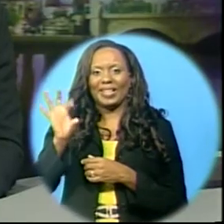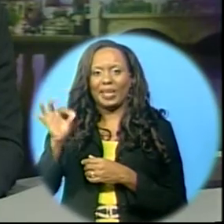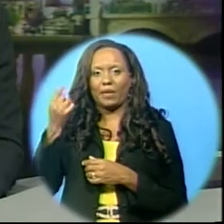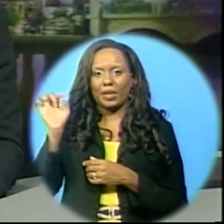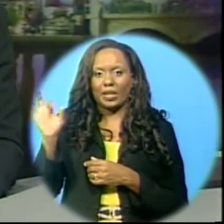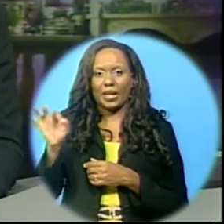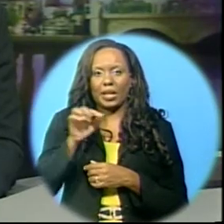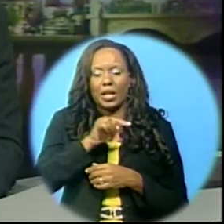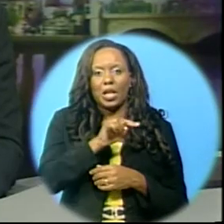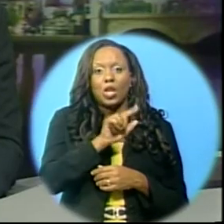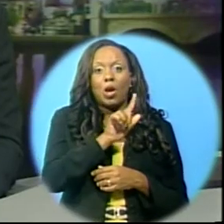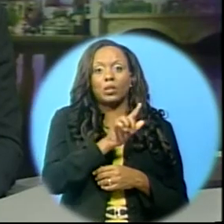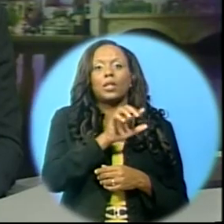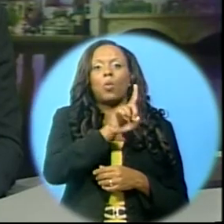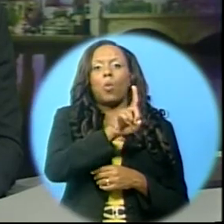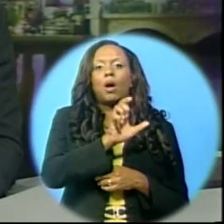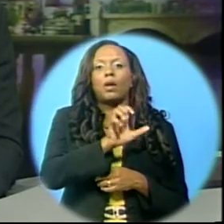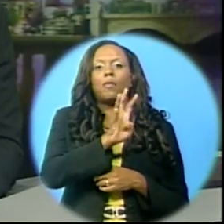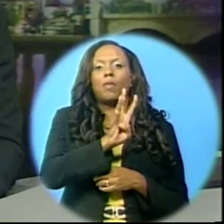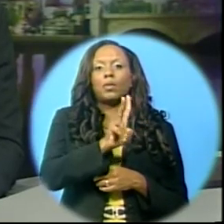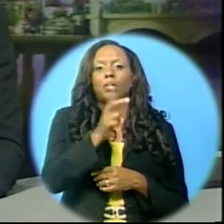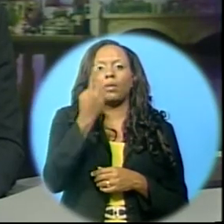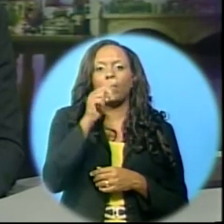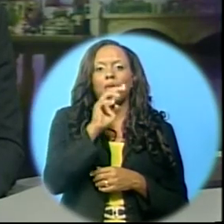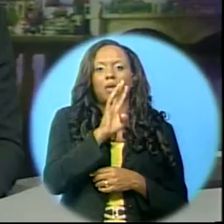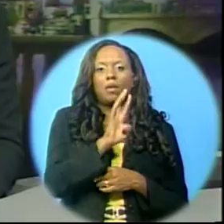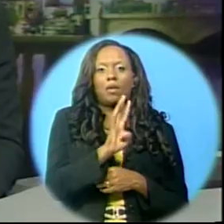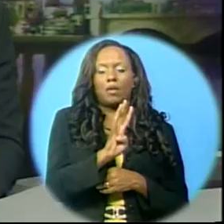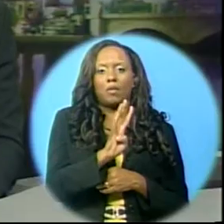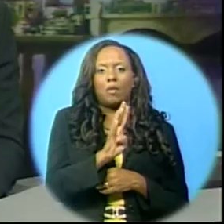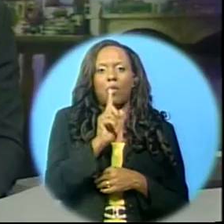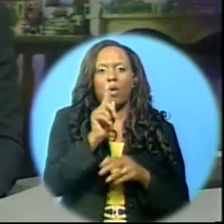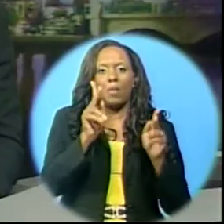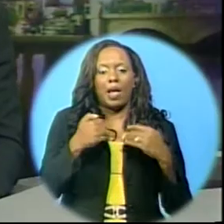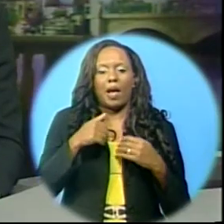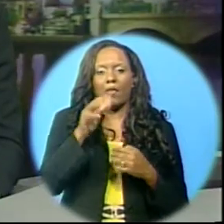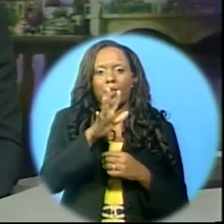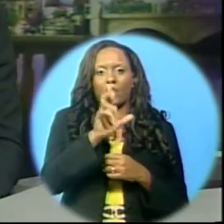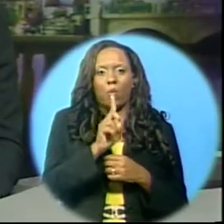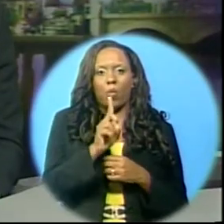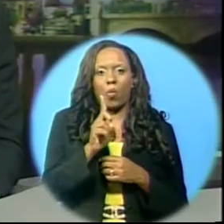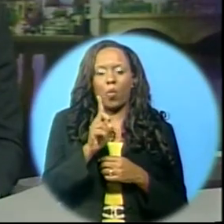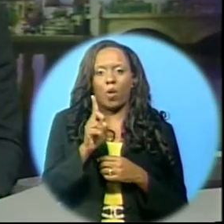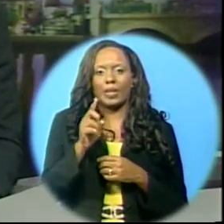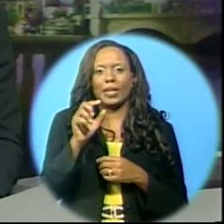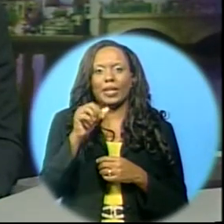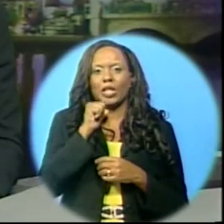9, Lodge 142 for 4. Christopher Best is not out on 51.